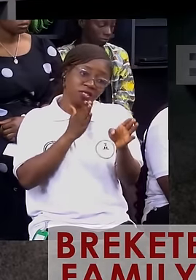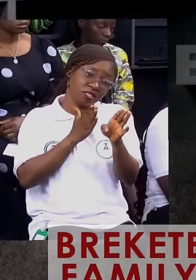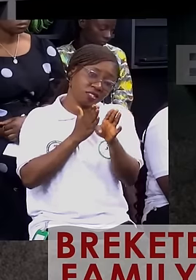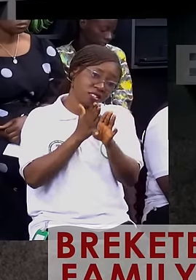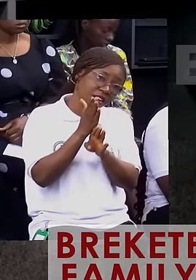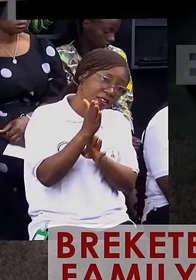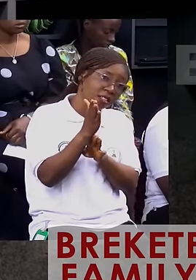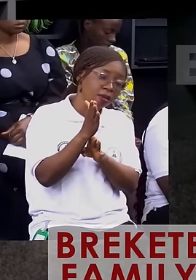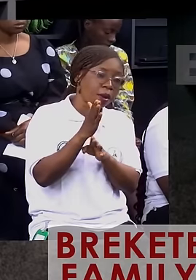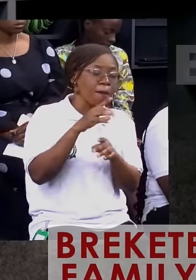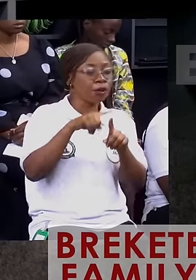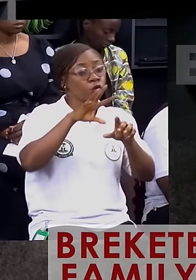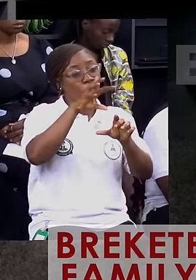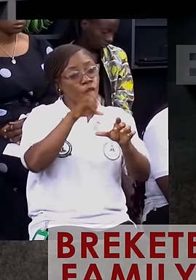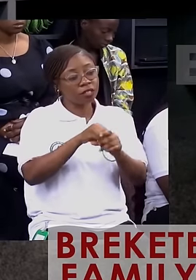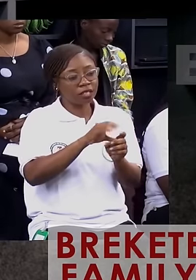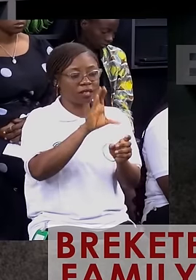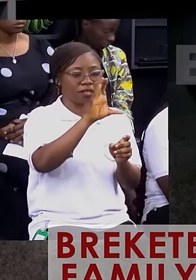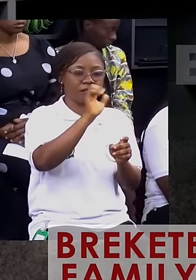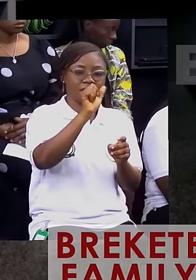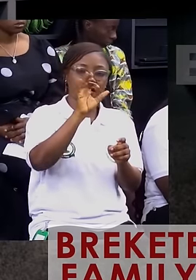contains caffeine and, you know,